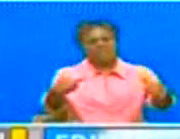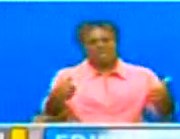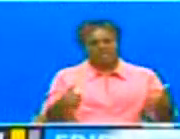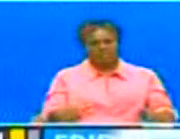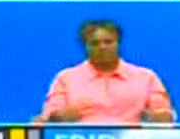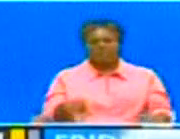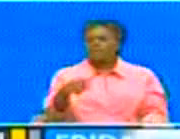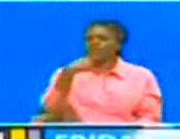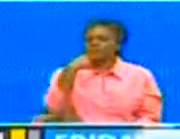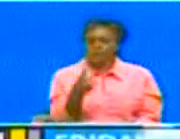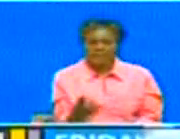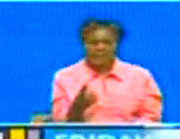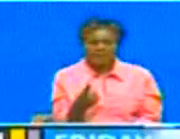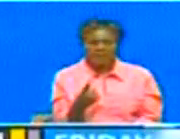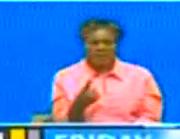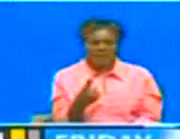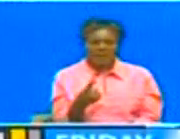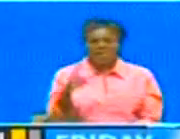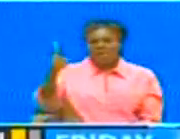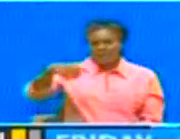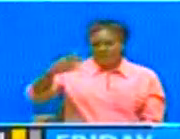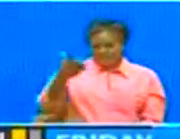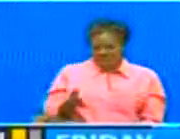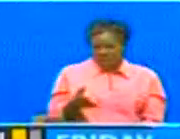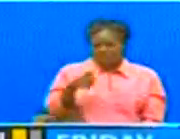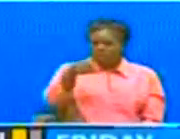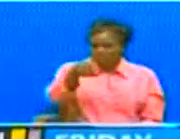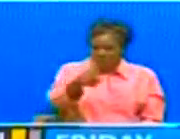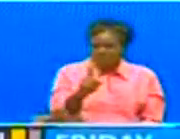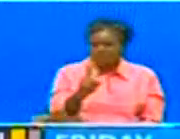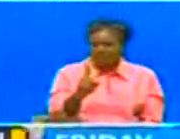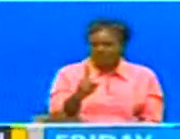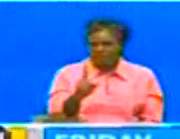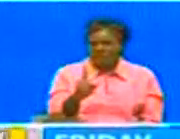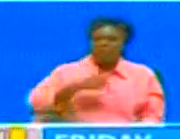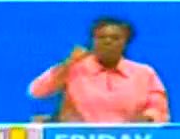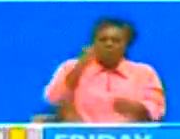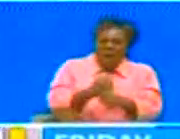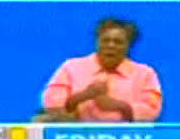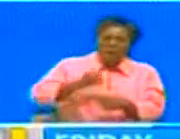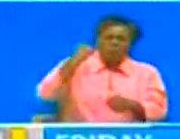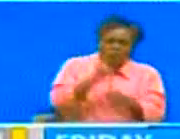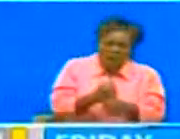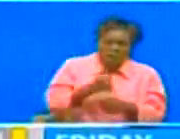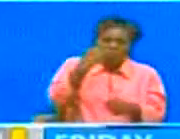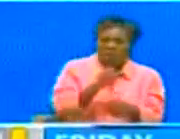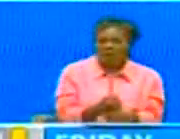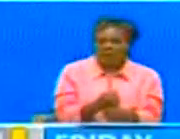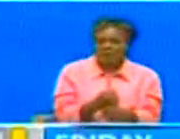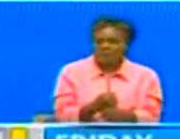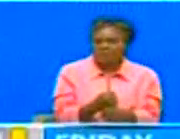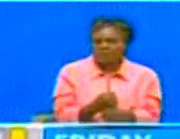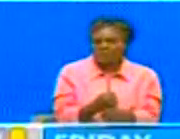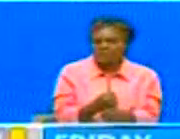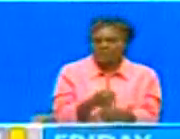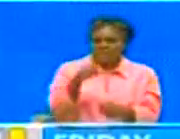what you've just mentioned, that it is actually right now where you're getting to, you know, to work even harder. Let's relate it to the youth